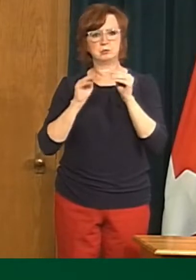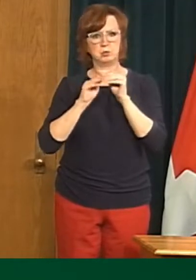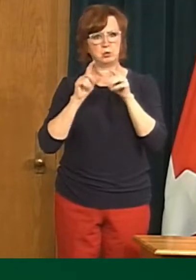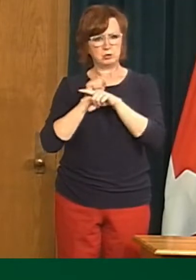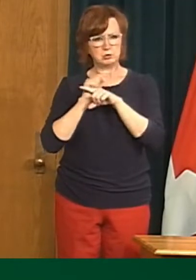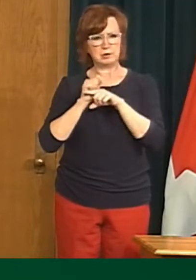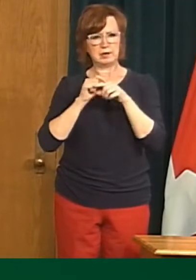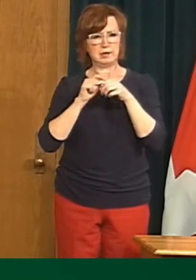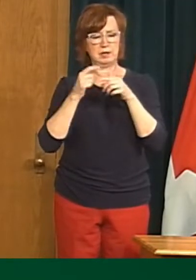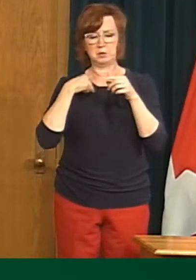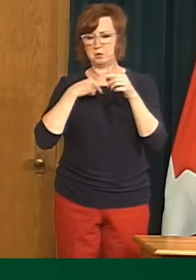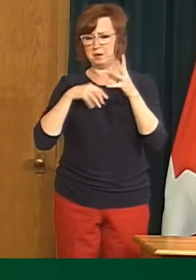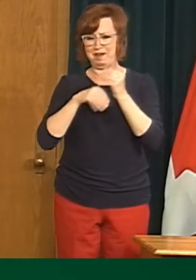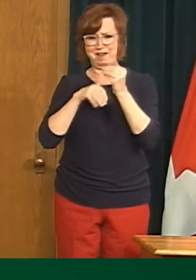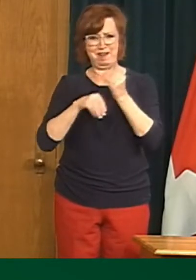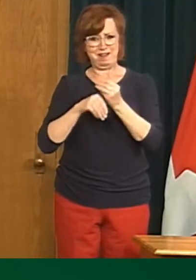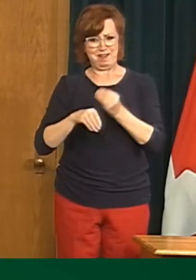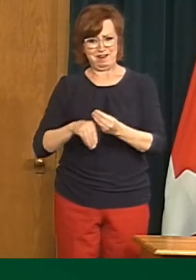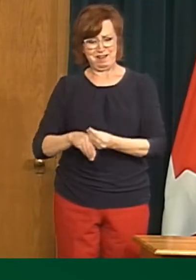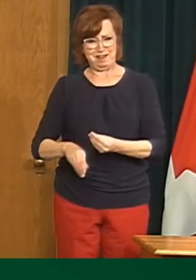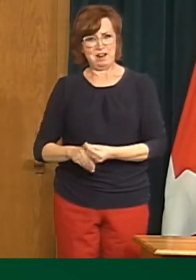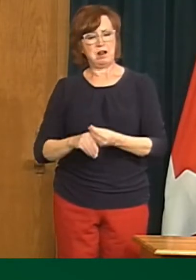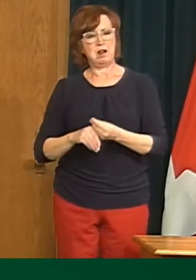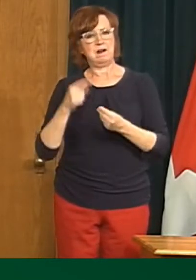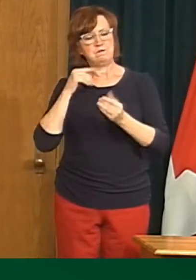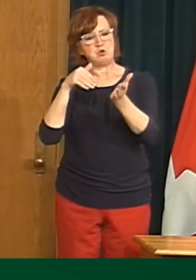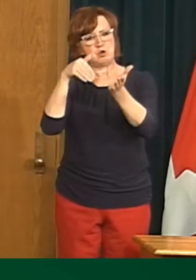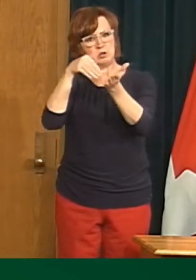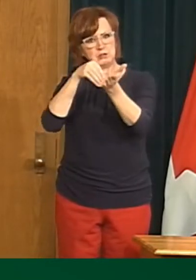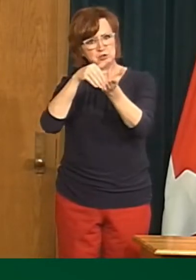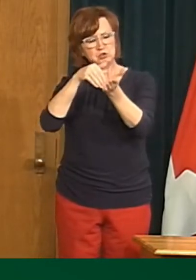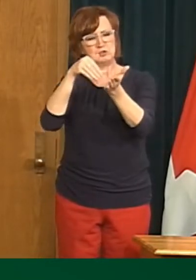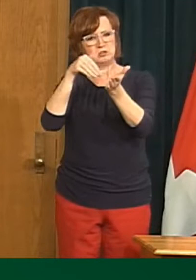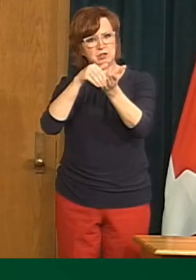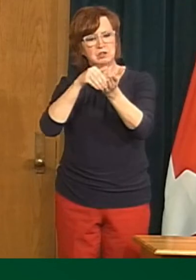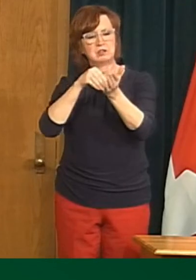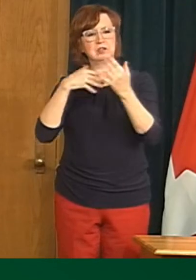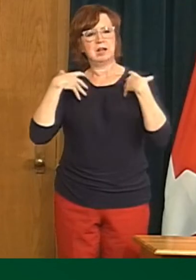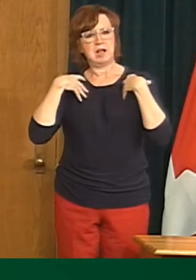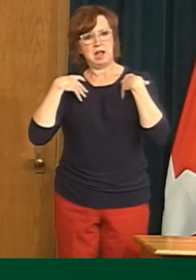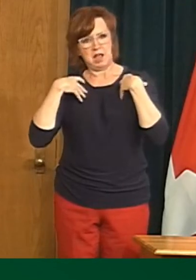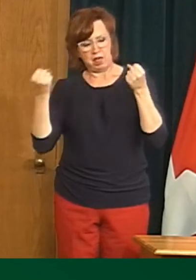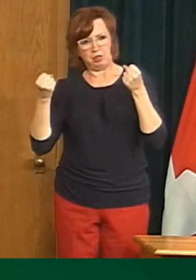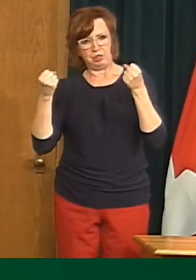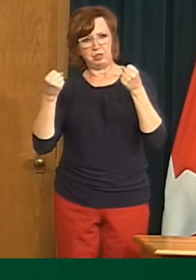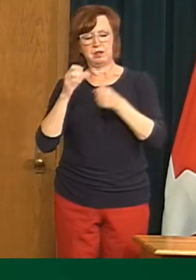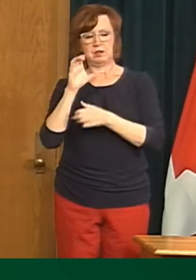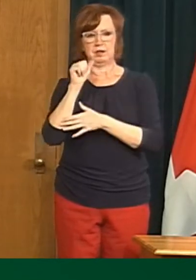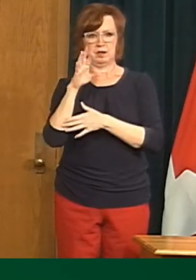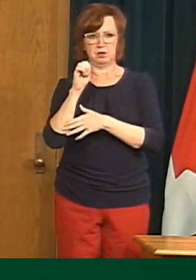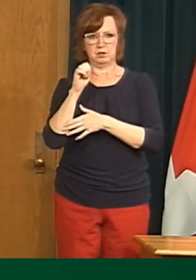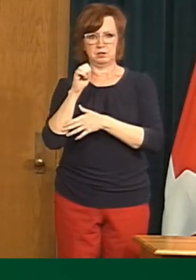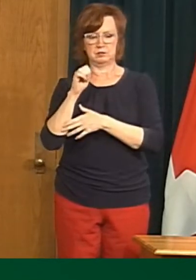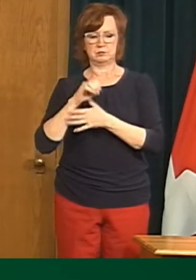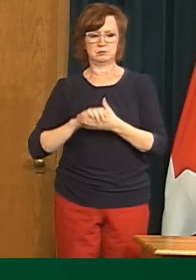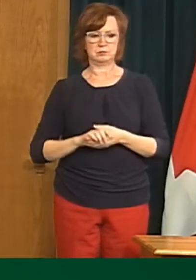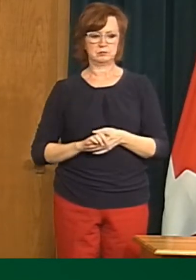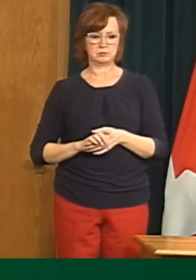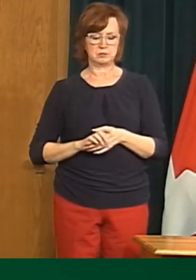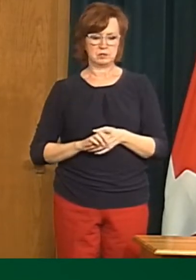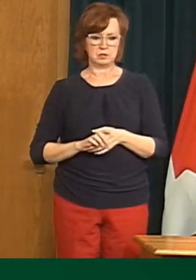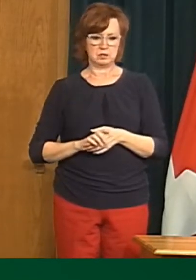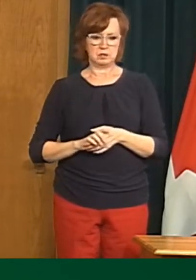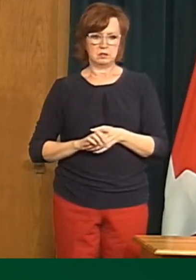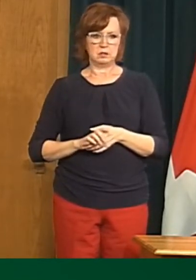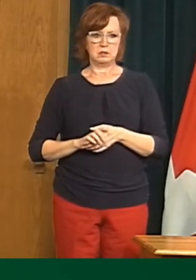The record of this government is to invest heavily in the health care that's being provided in our rural communities and our urban